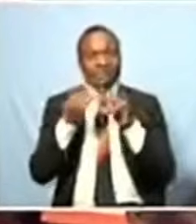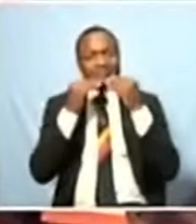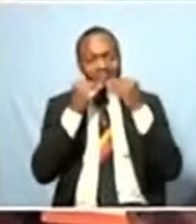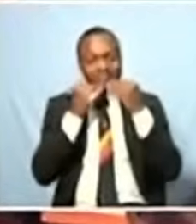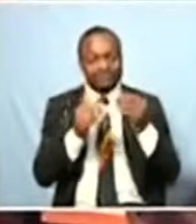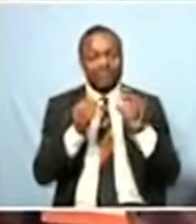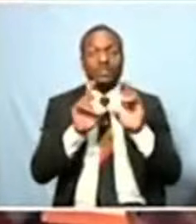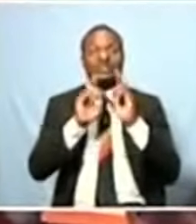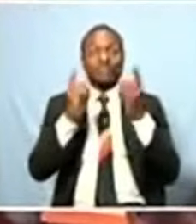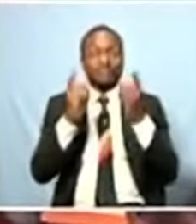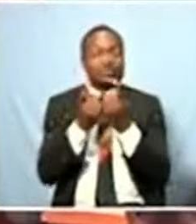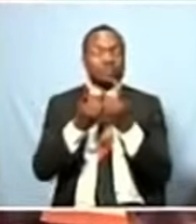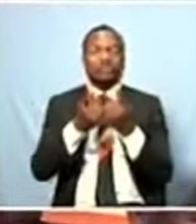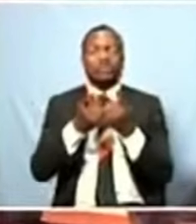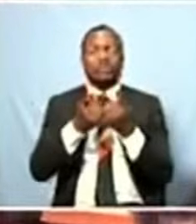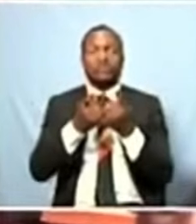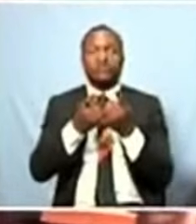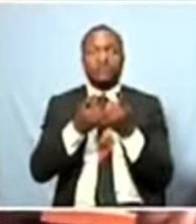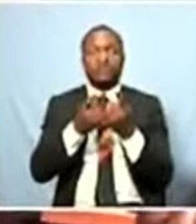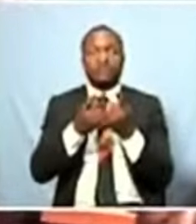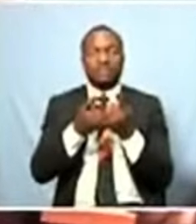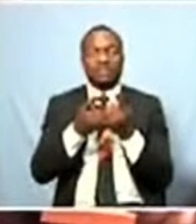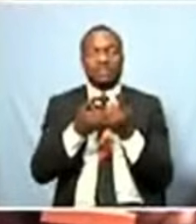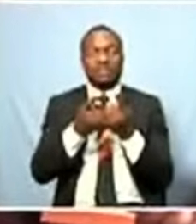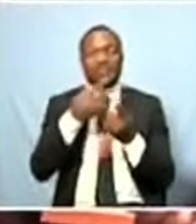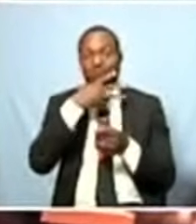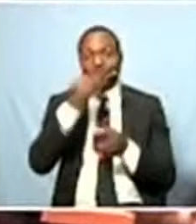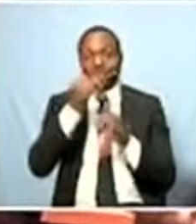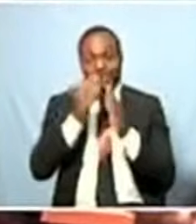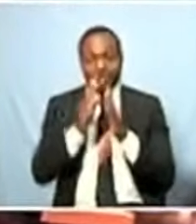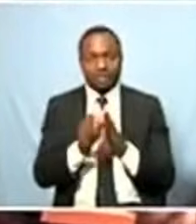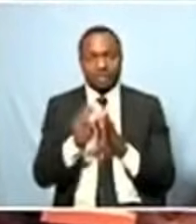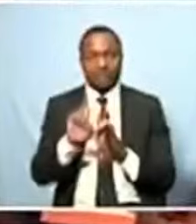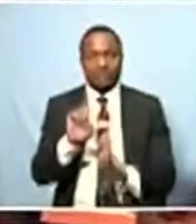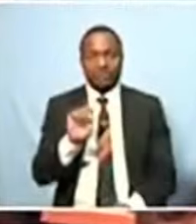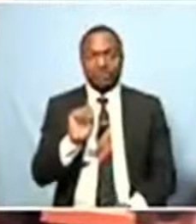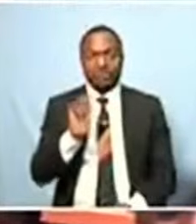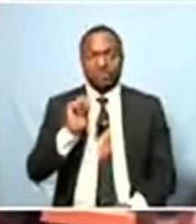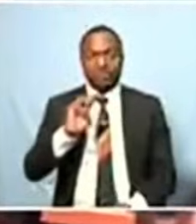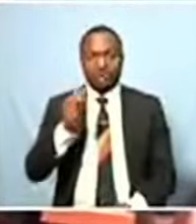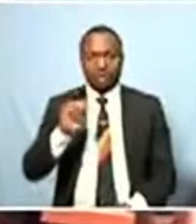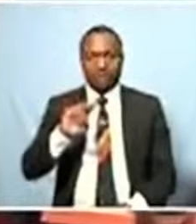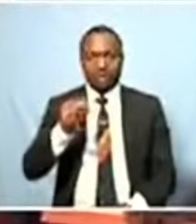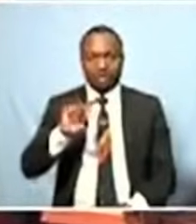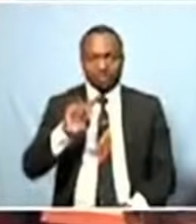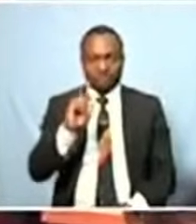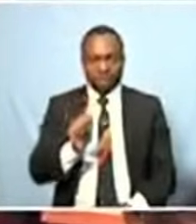the District Commissioner for Lavushimanda for exhibiting